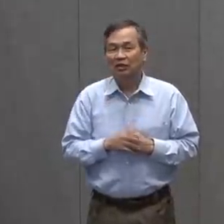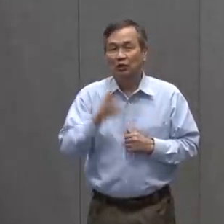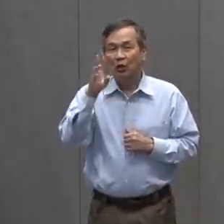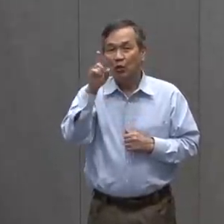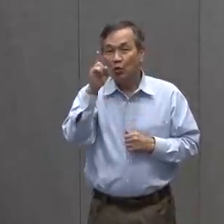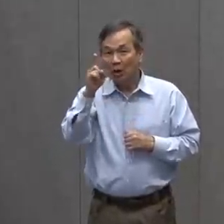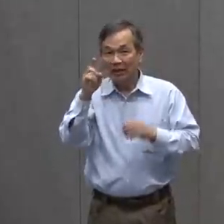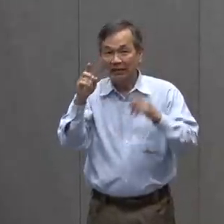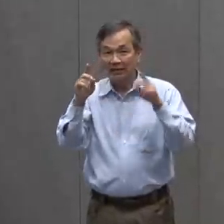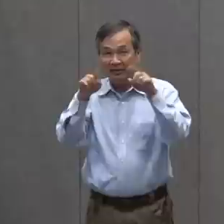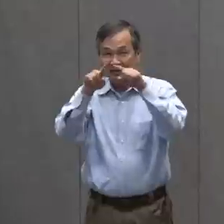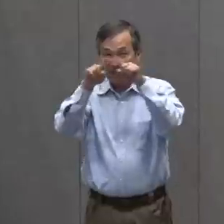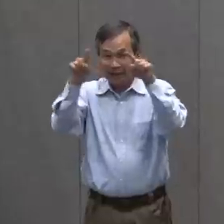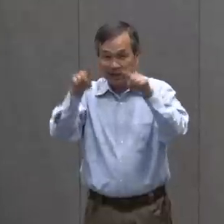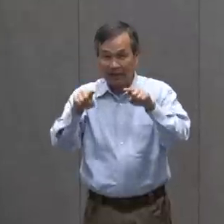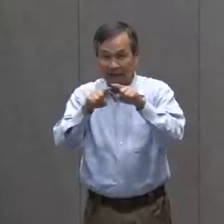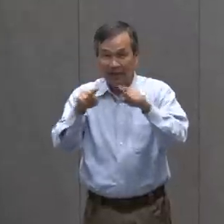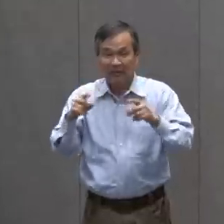right.